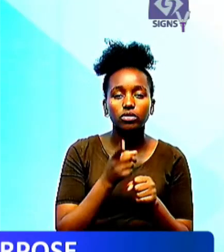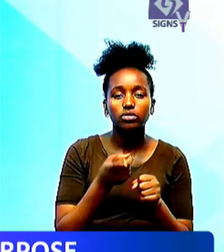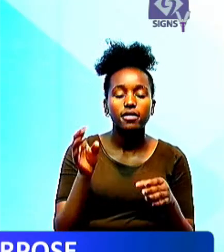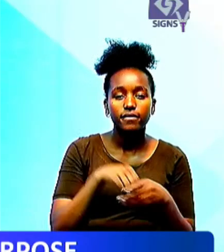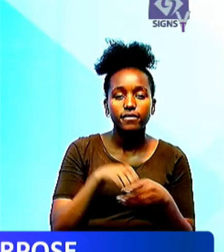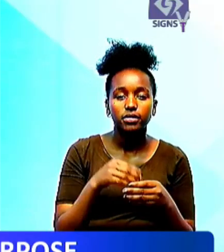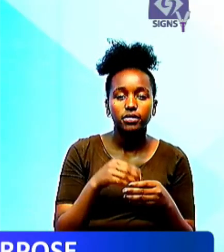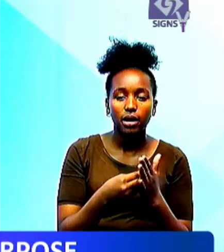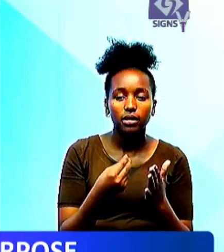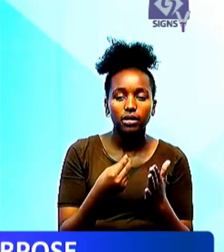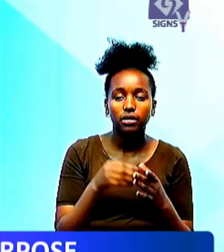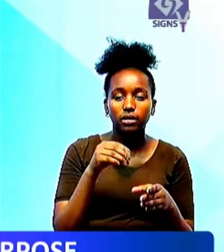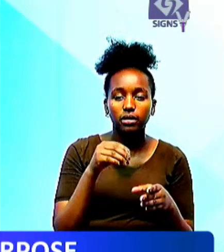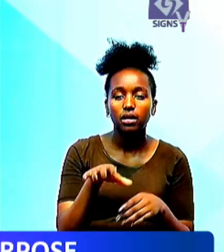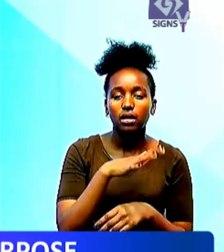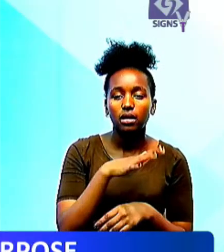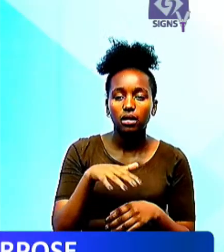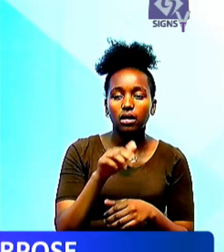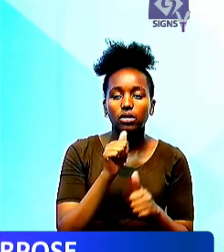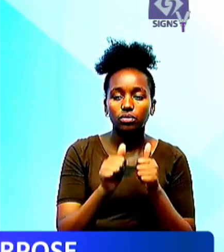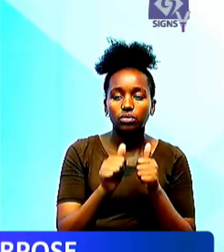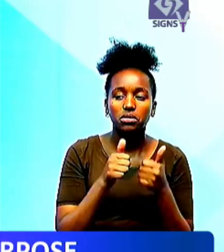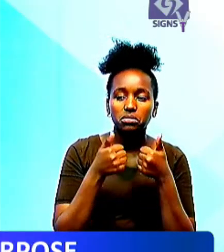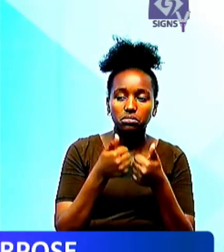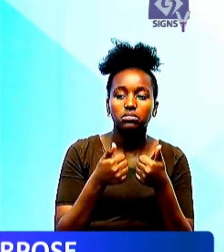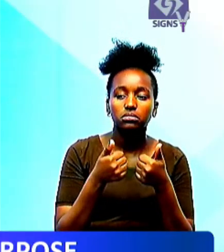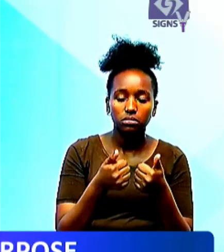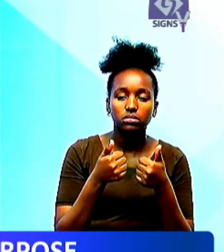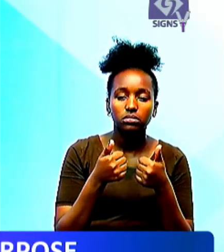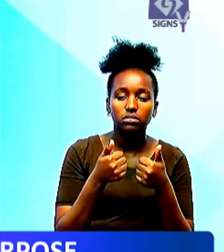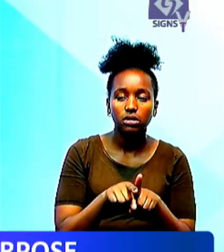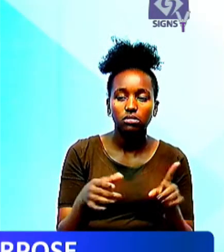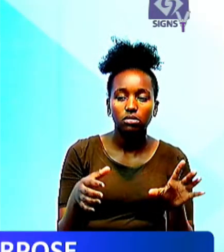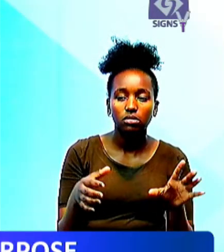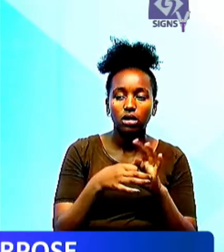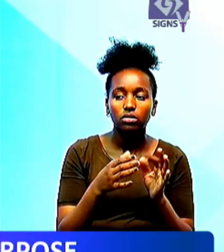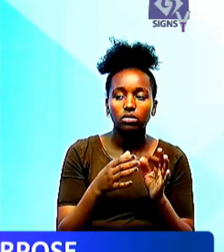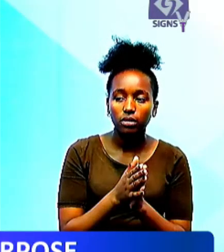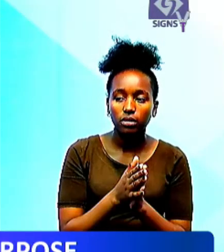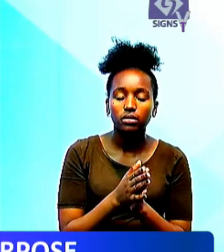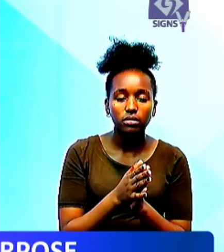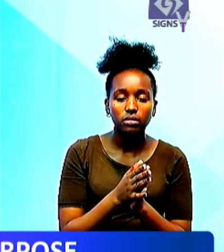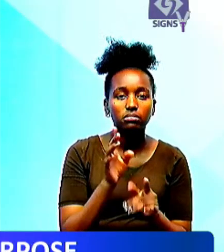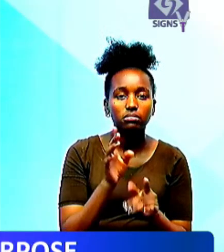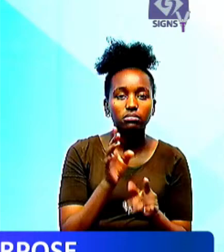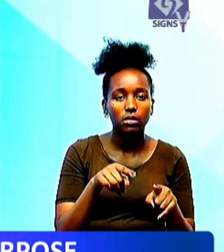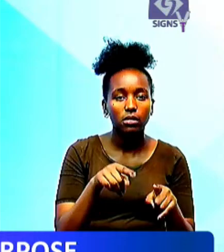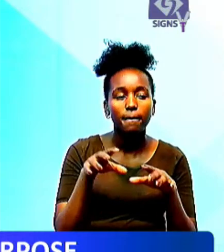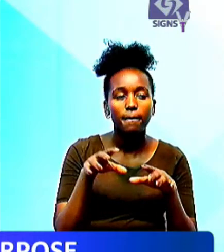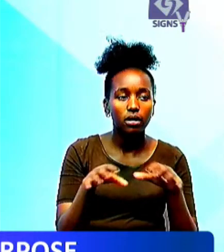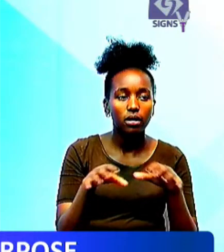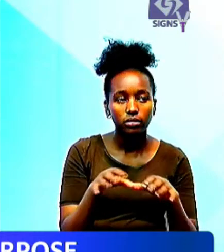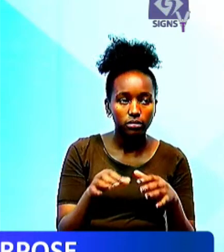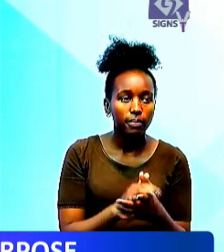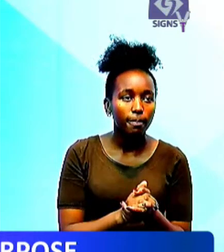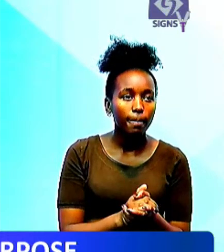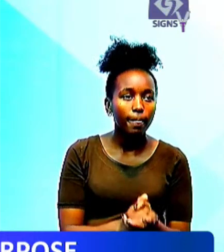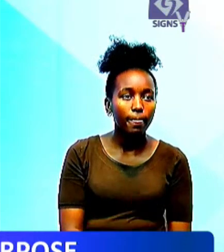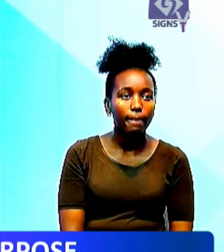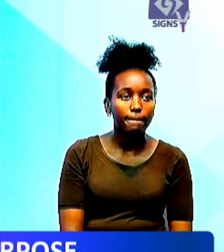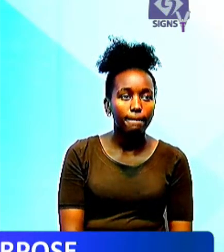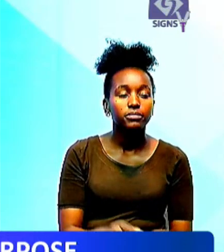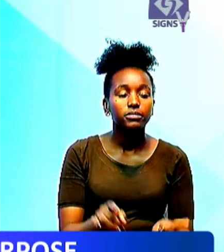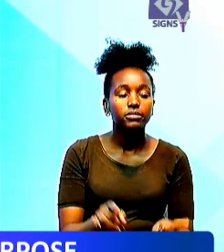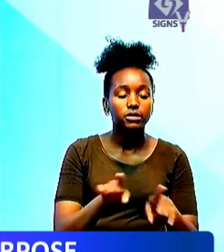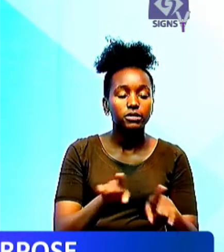are that are not within the regulated space by the Capital Market Authority, because we are guided by we are regulated by the Capital Market Authority. The Capital Market